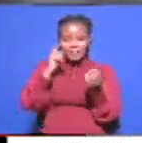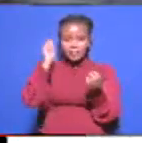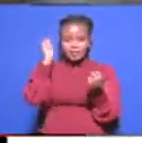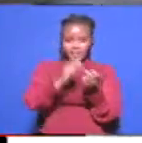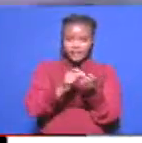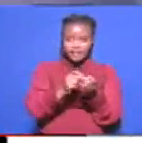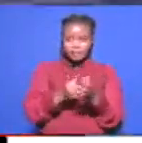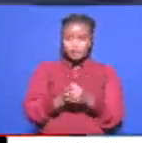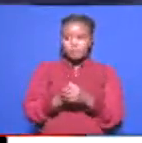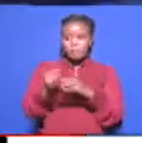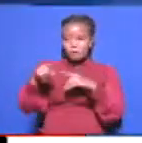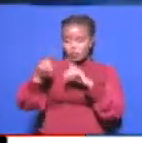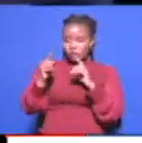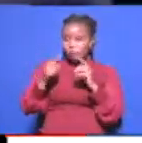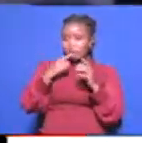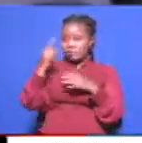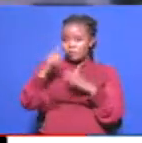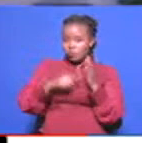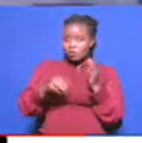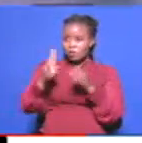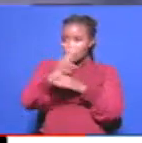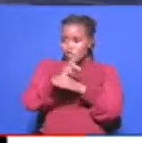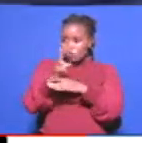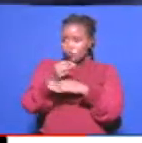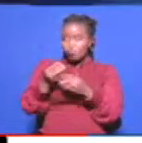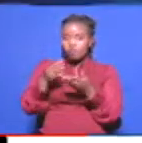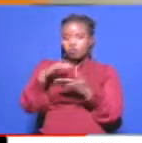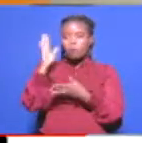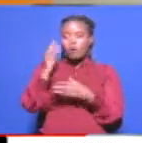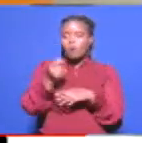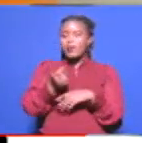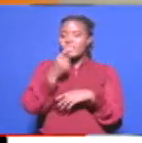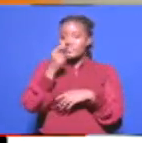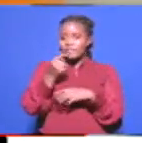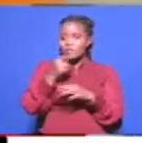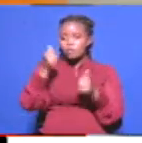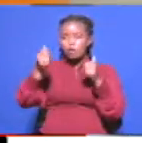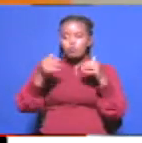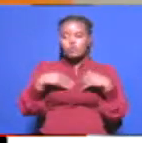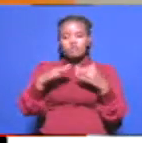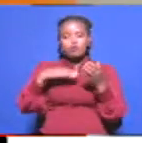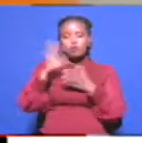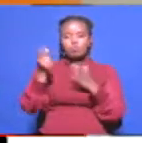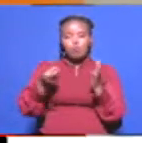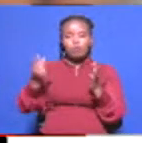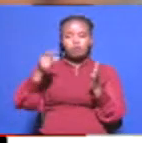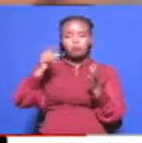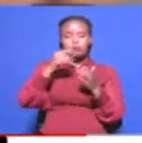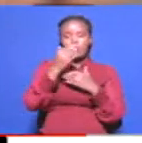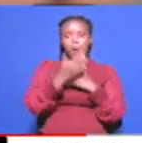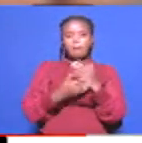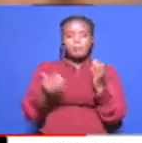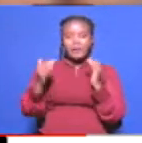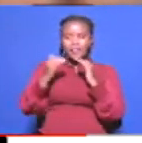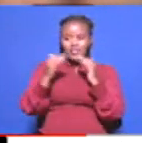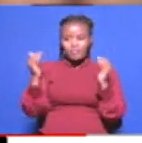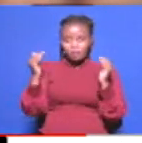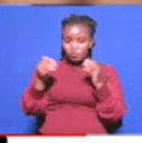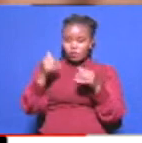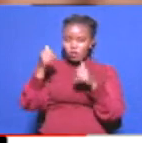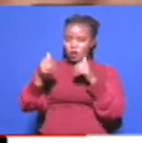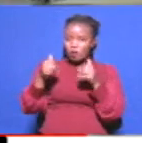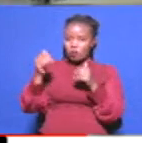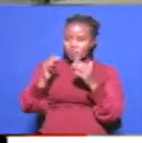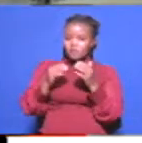Chepkirui claimed that the use of iron supplements for medical purposes had led to an increase in her hemoglobin levels, a claim that was disputed by a panel